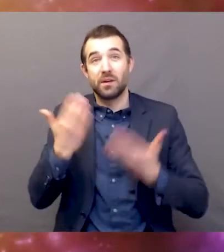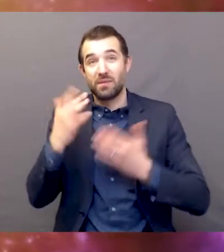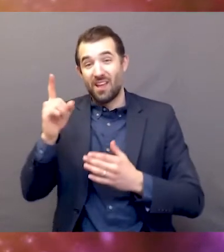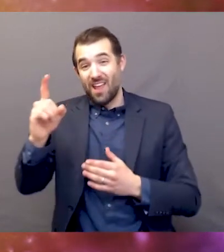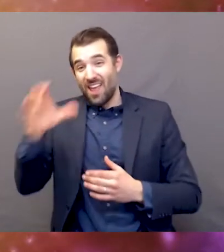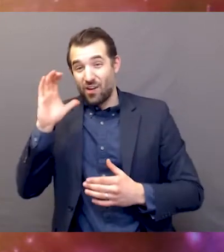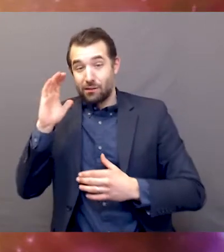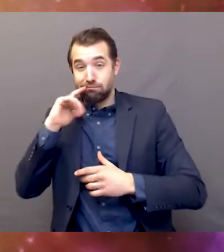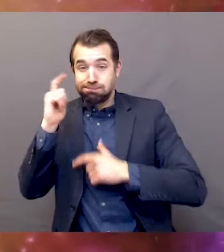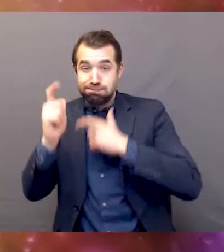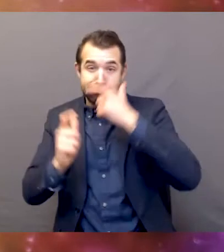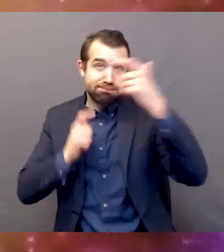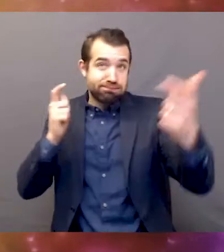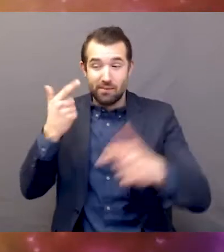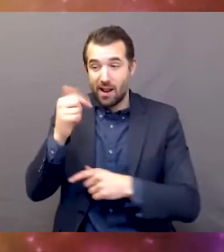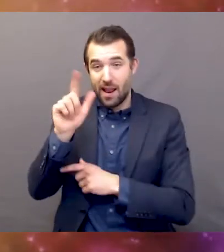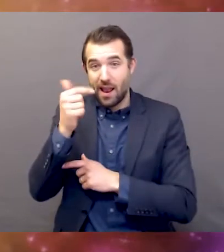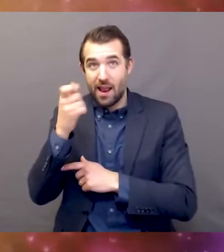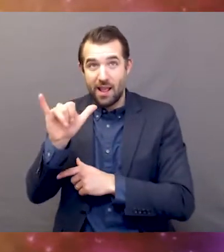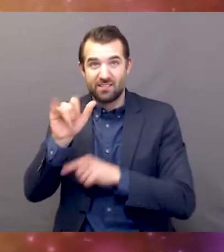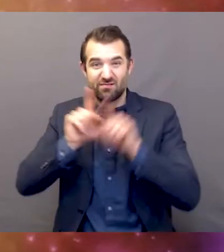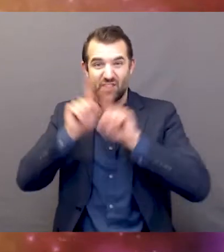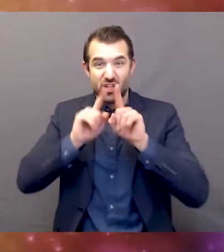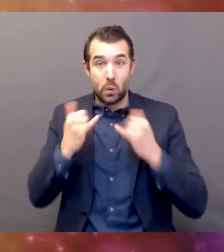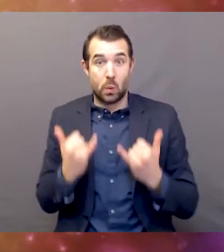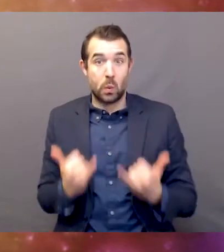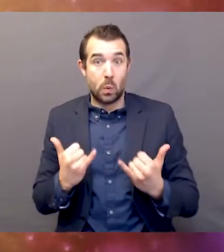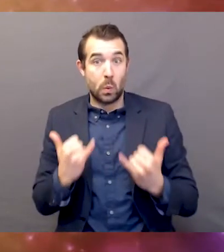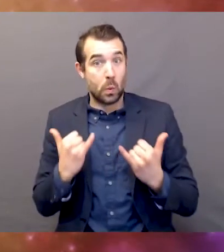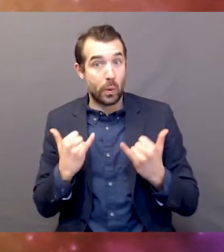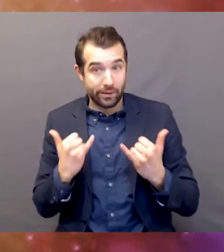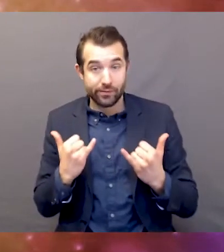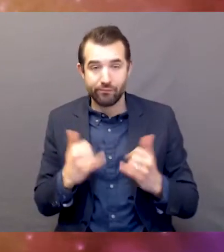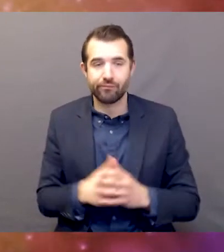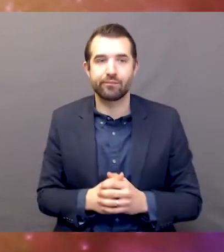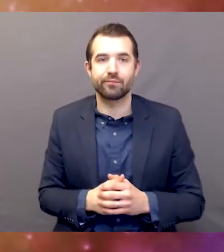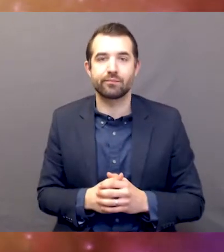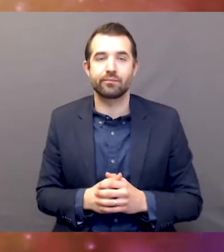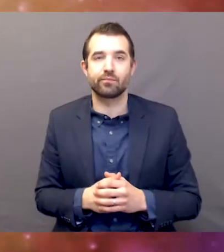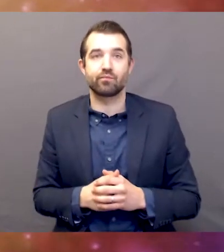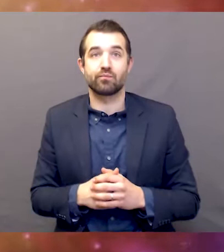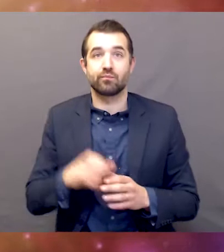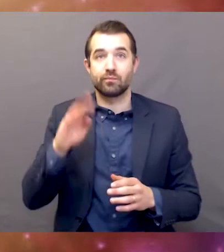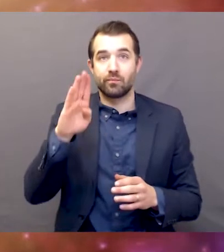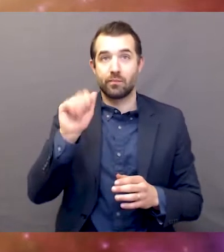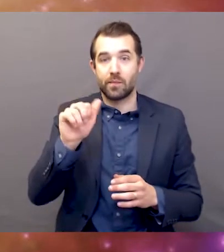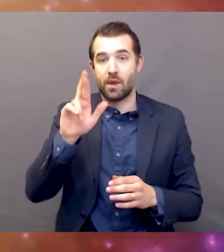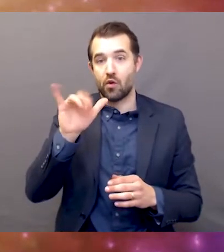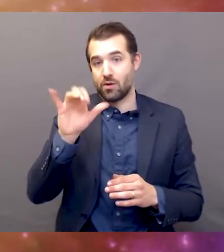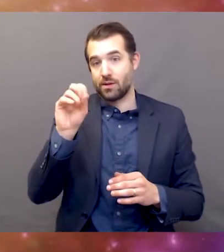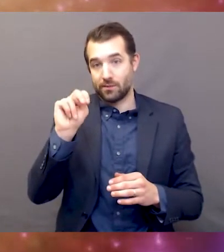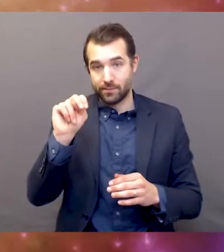100 of the more massive galaxy clusters in the present day universe. In the real universe, on scales smaller than clusters, the baryons,